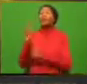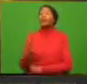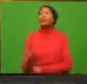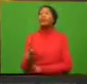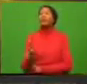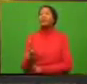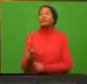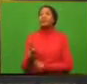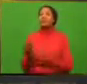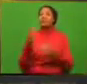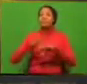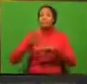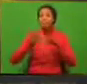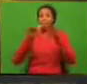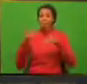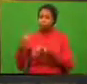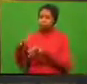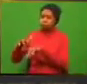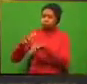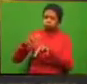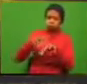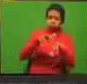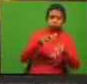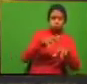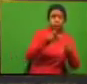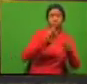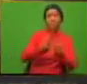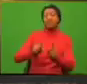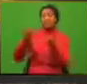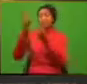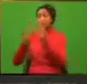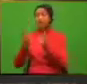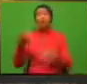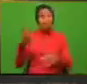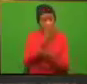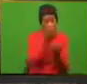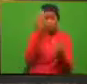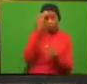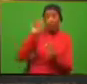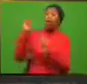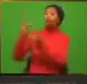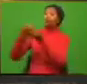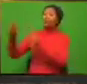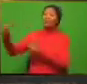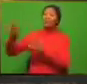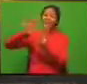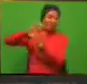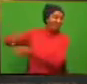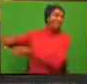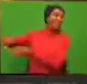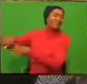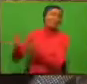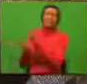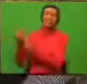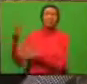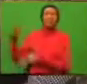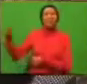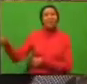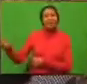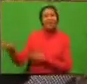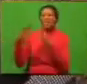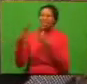no influx control. We all know people leave rural areas because they are not developed. They are